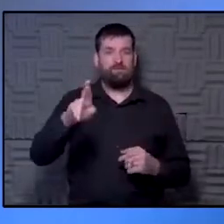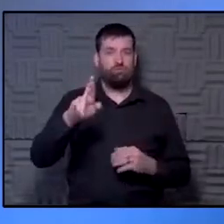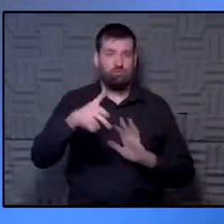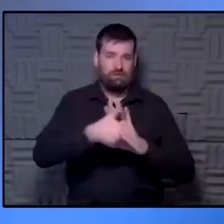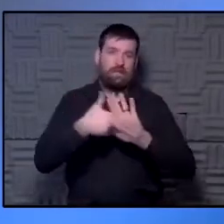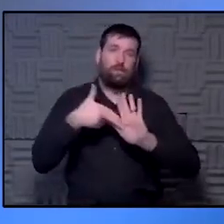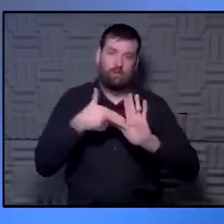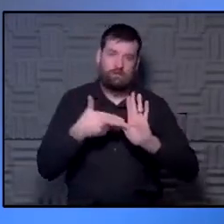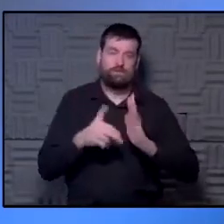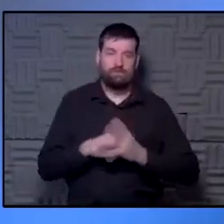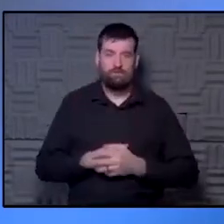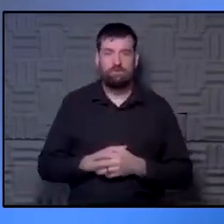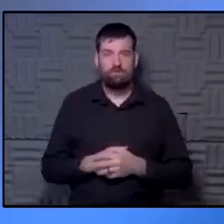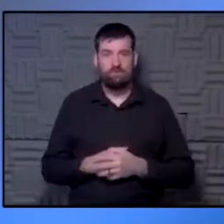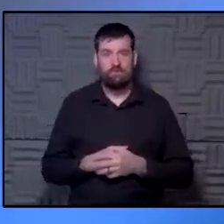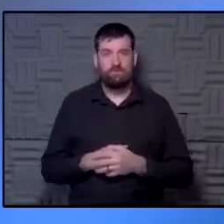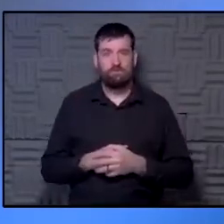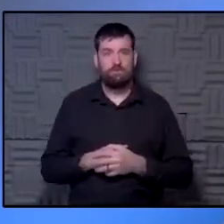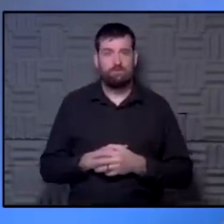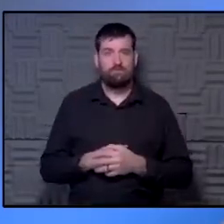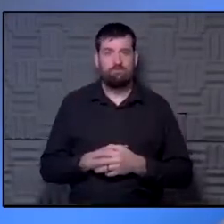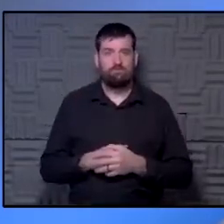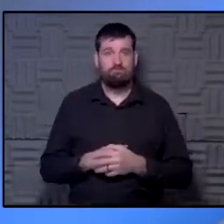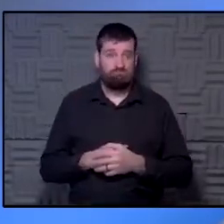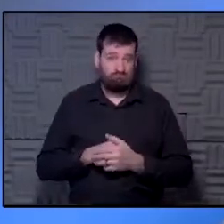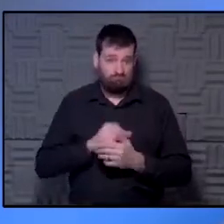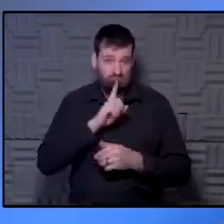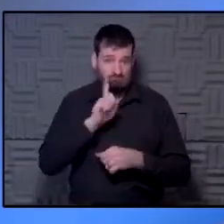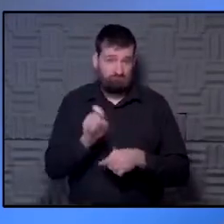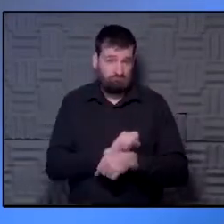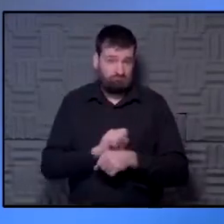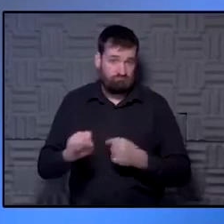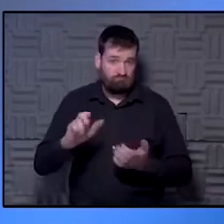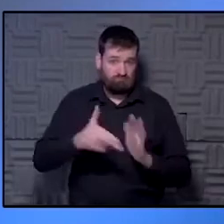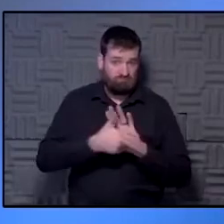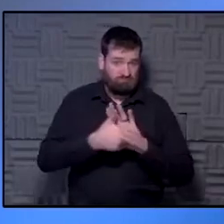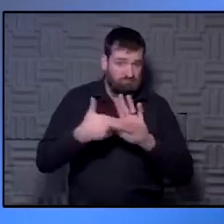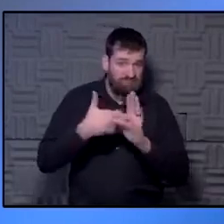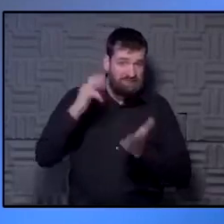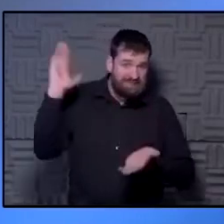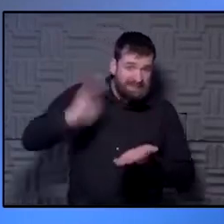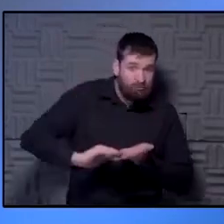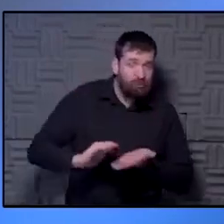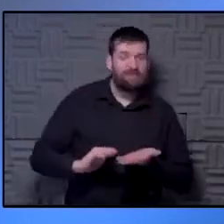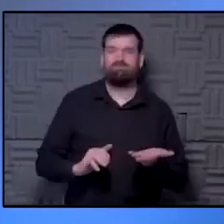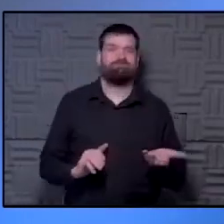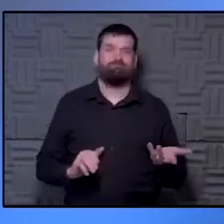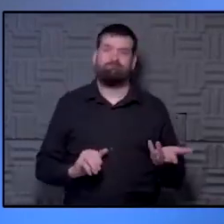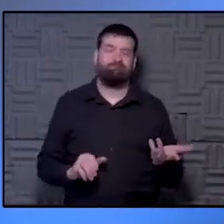And of course, we know that there is no real decrease in incidence. People are just not coming in.